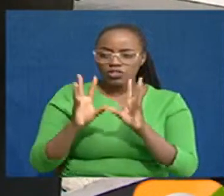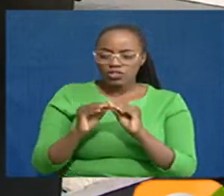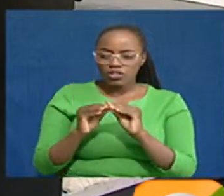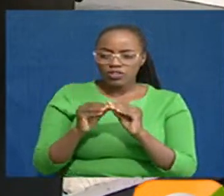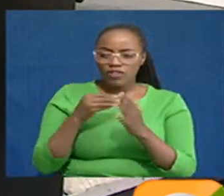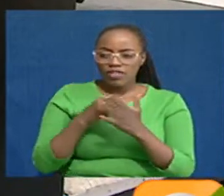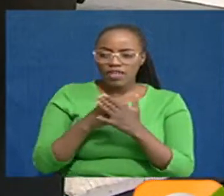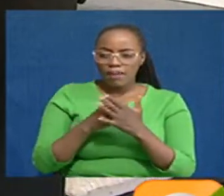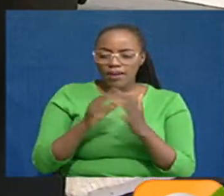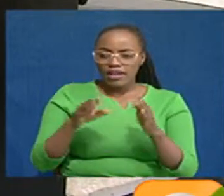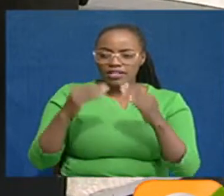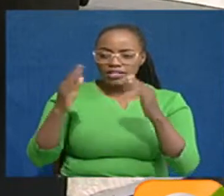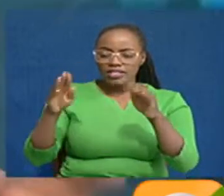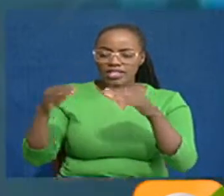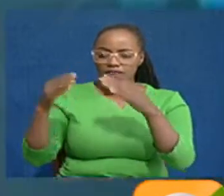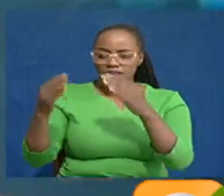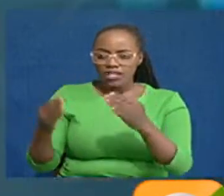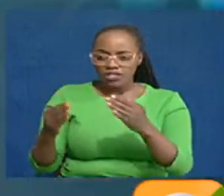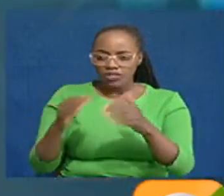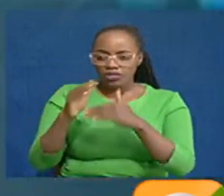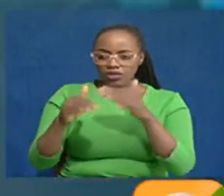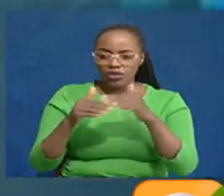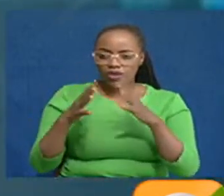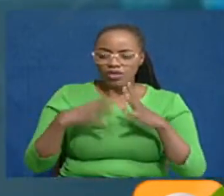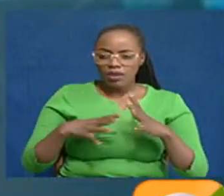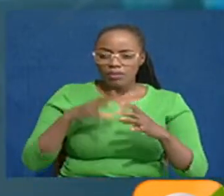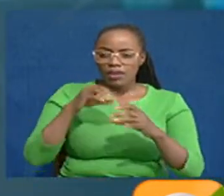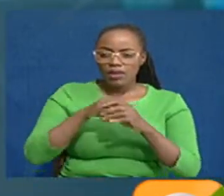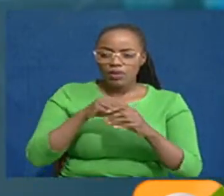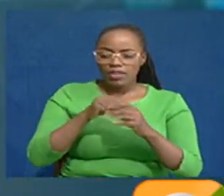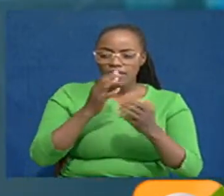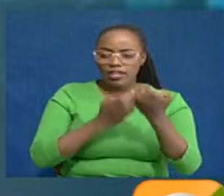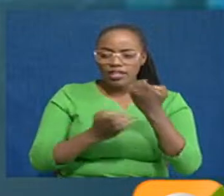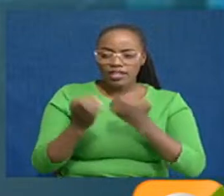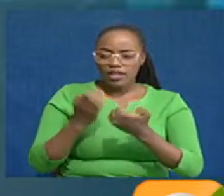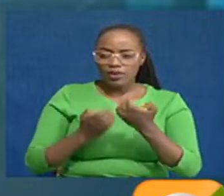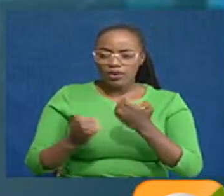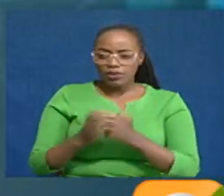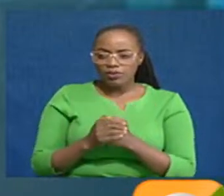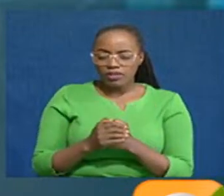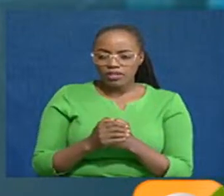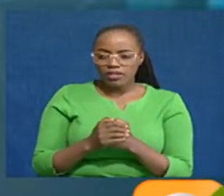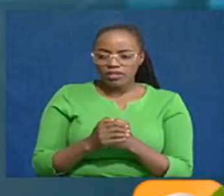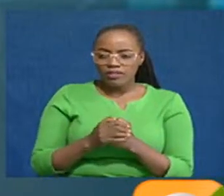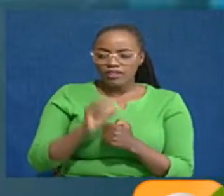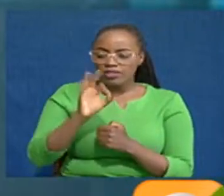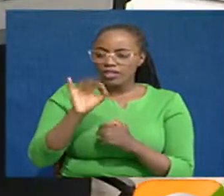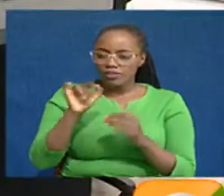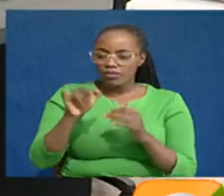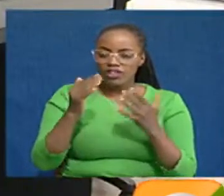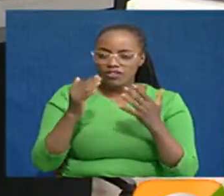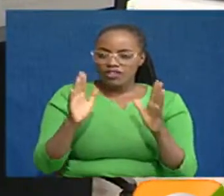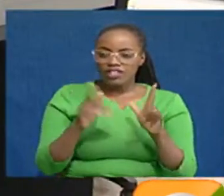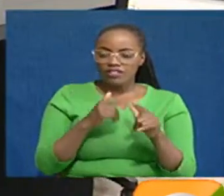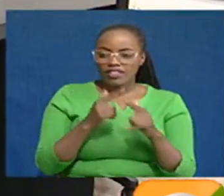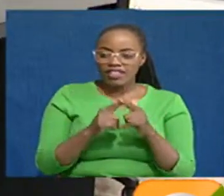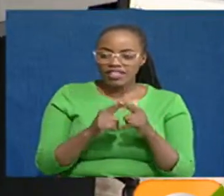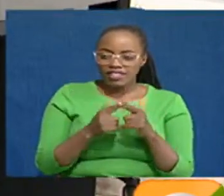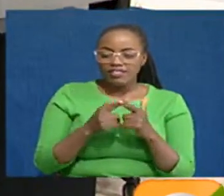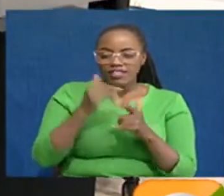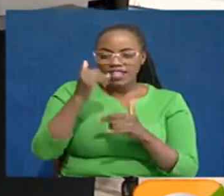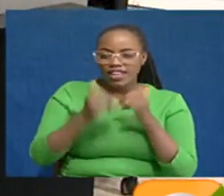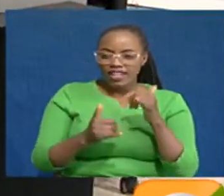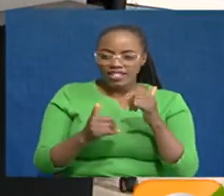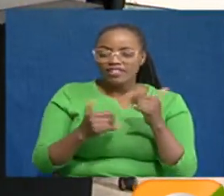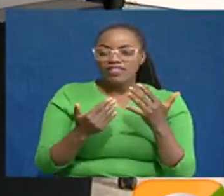circulation so that everyone within the economy benefits. Good one. All right. That's a good way to end it.